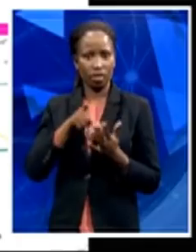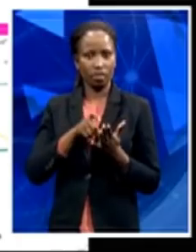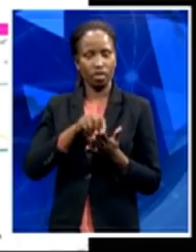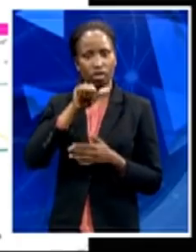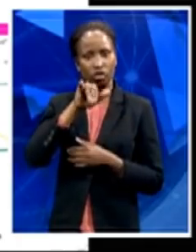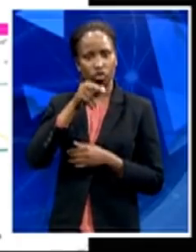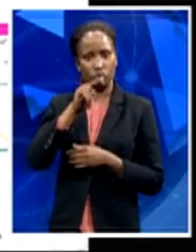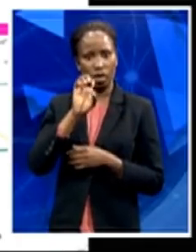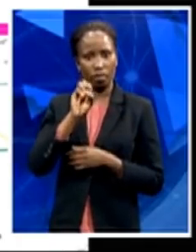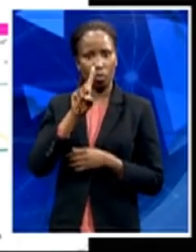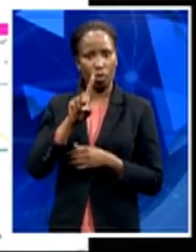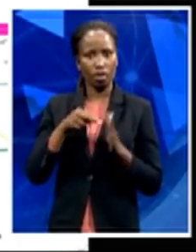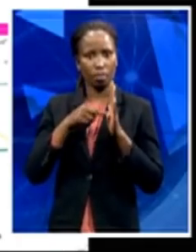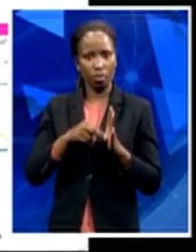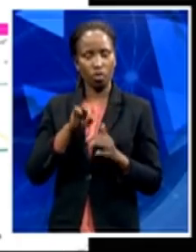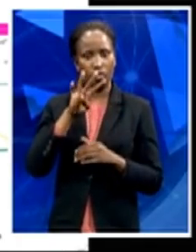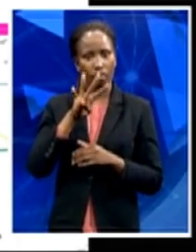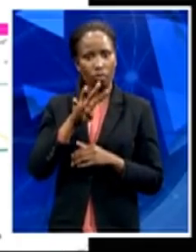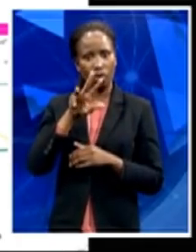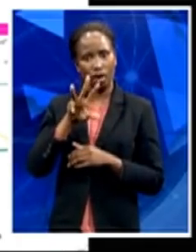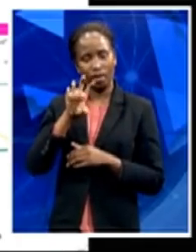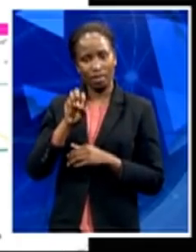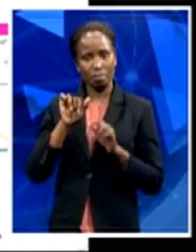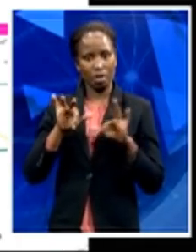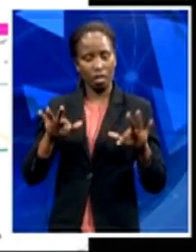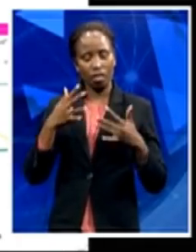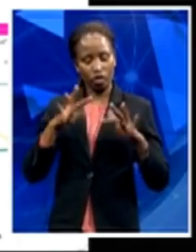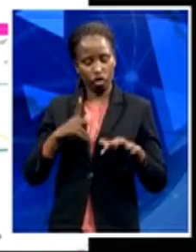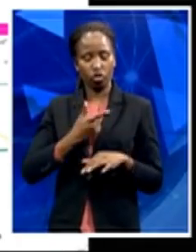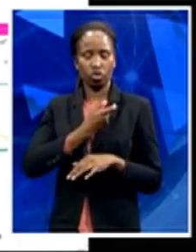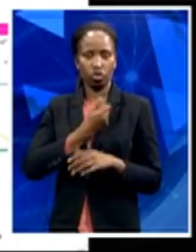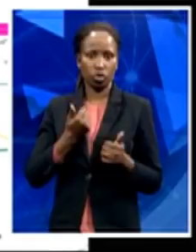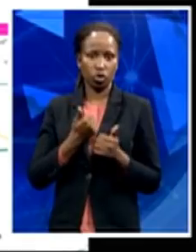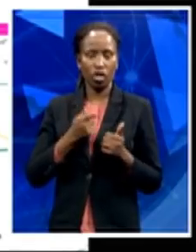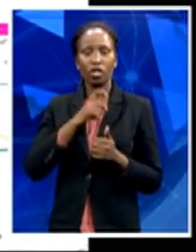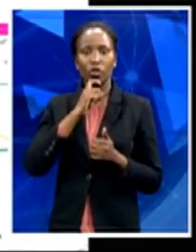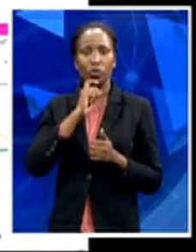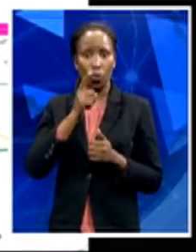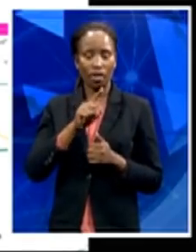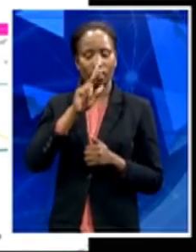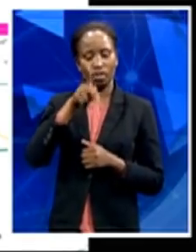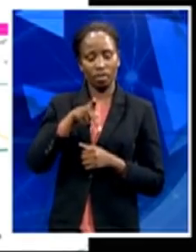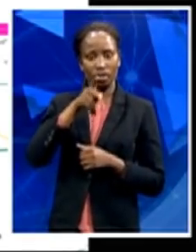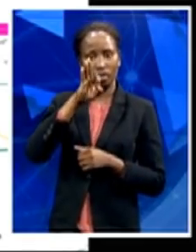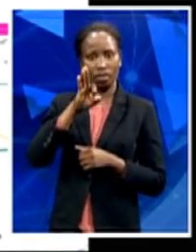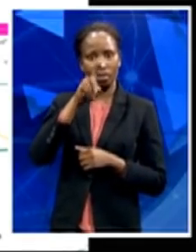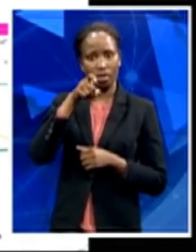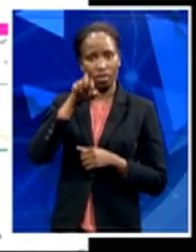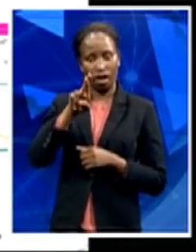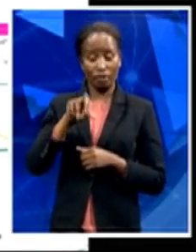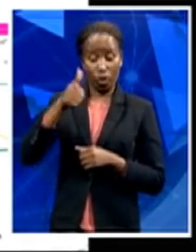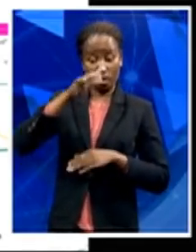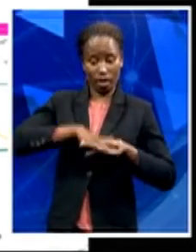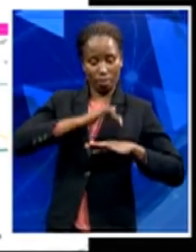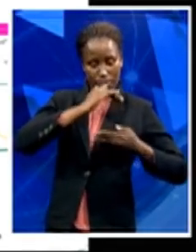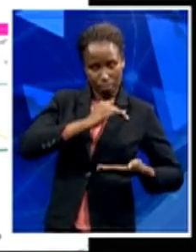1,490,000 people that have vaccinated using the Pfizer first dose vaccination. But what we wanted to demonstrate